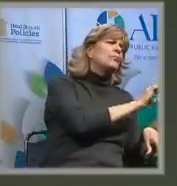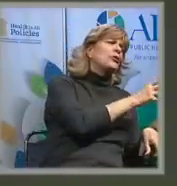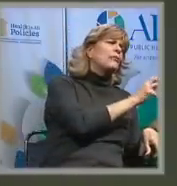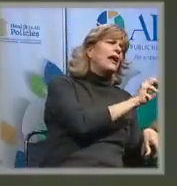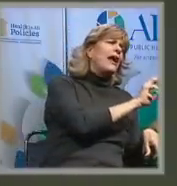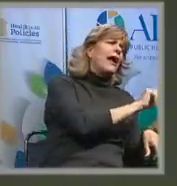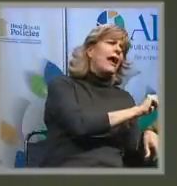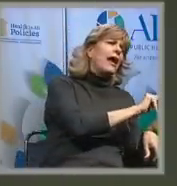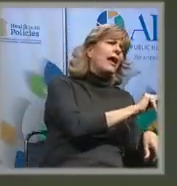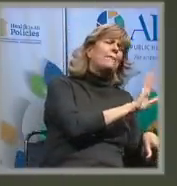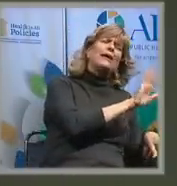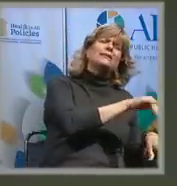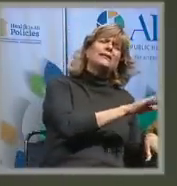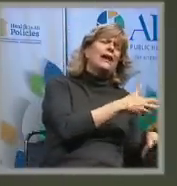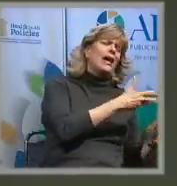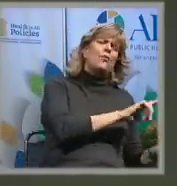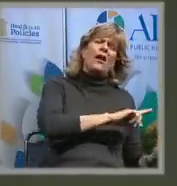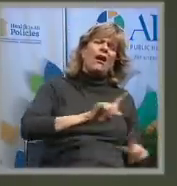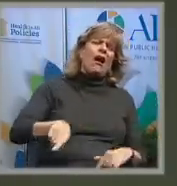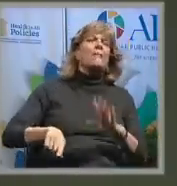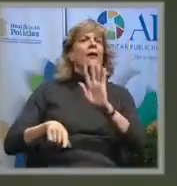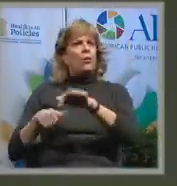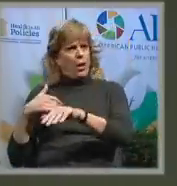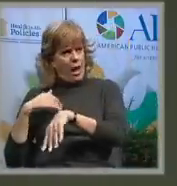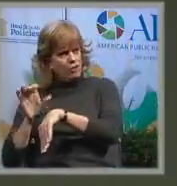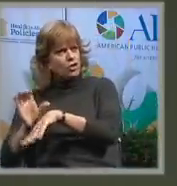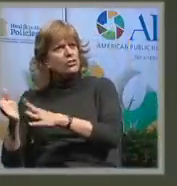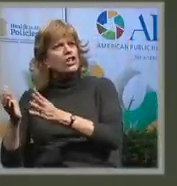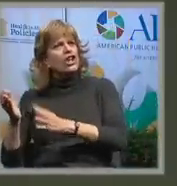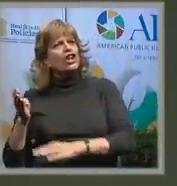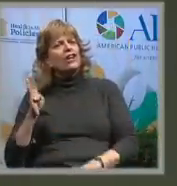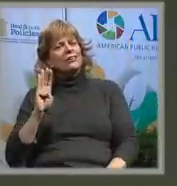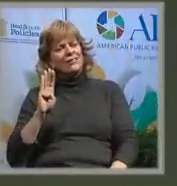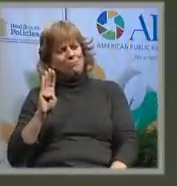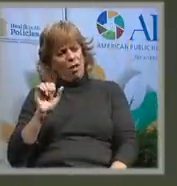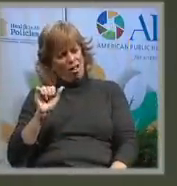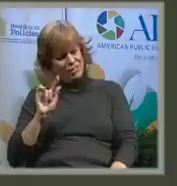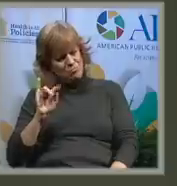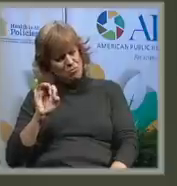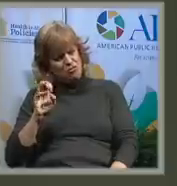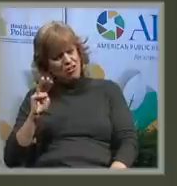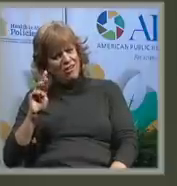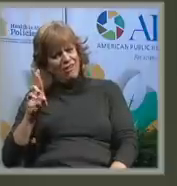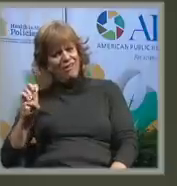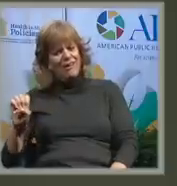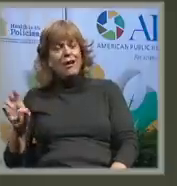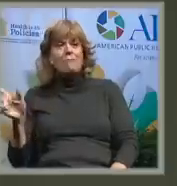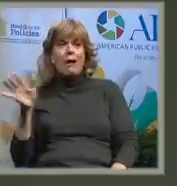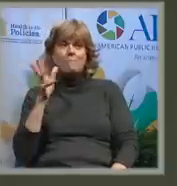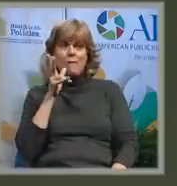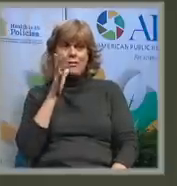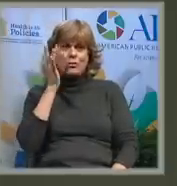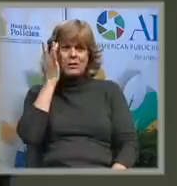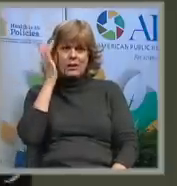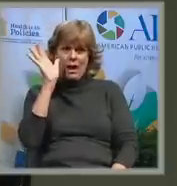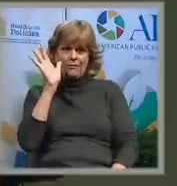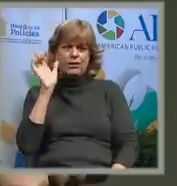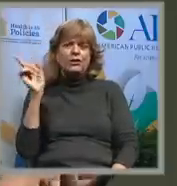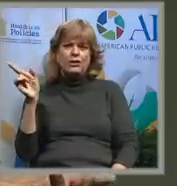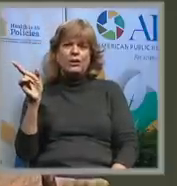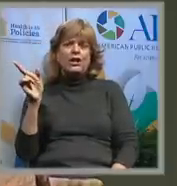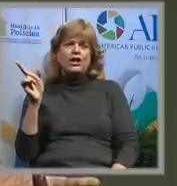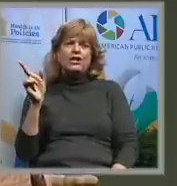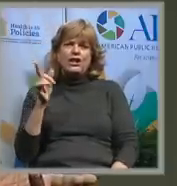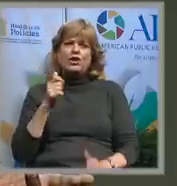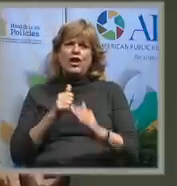And Mother was so bright. She was so clever. She could hide the fact that she was developing